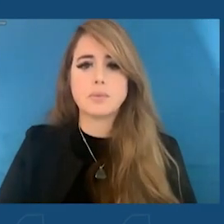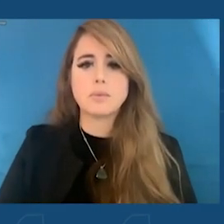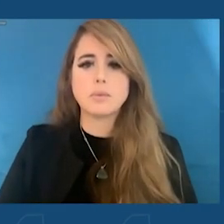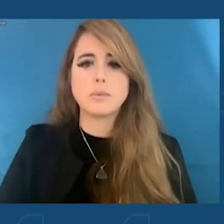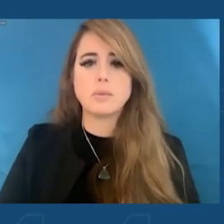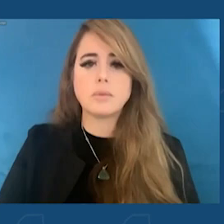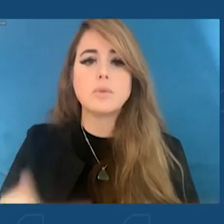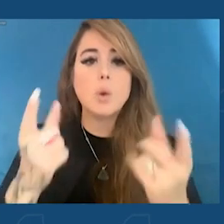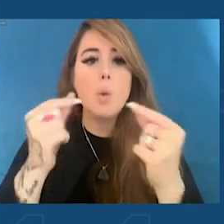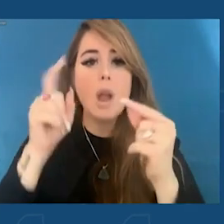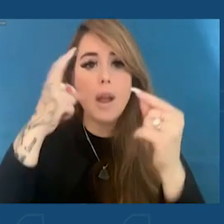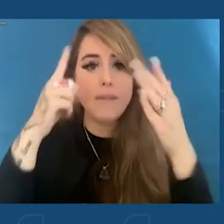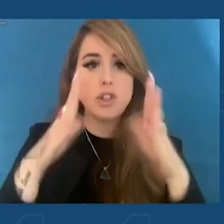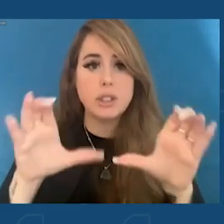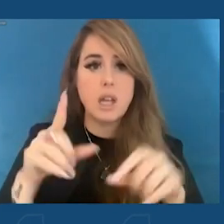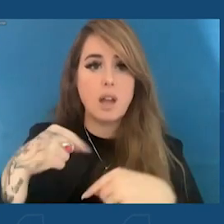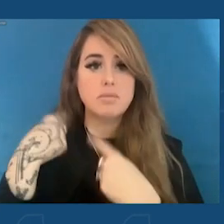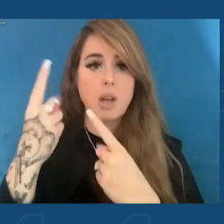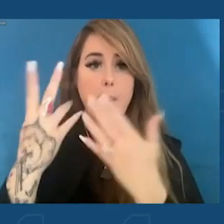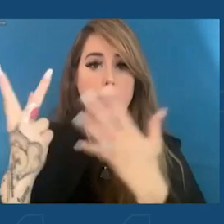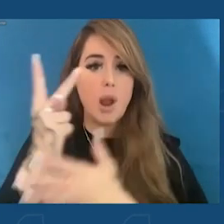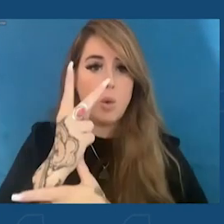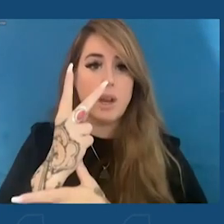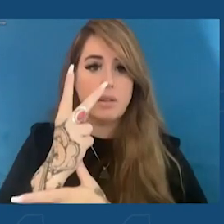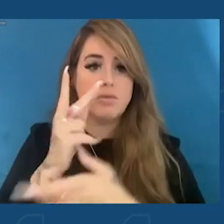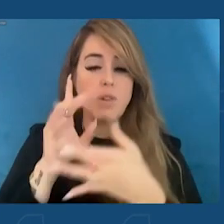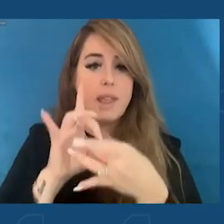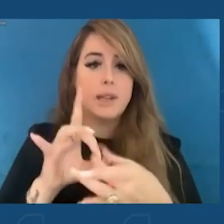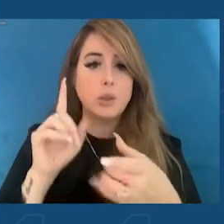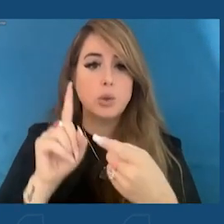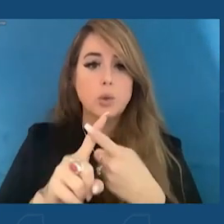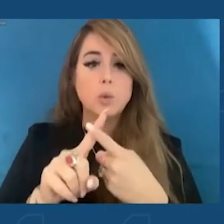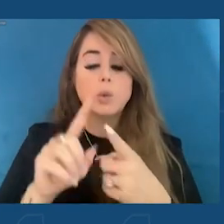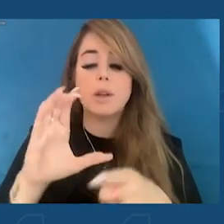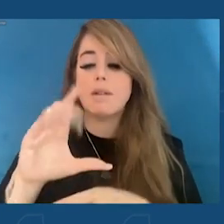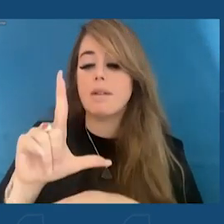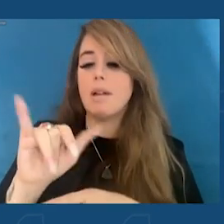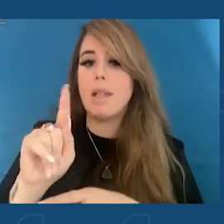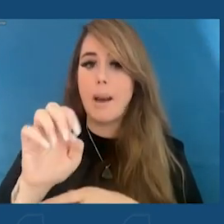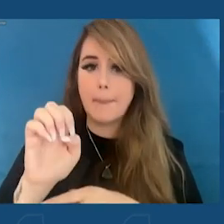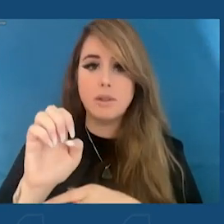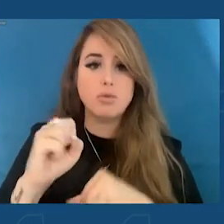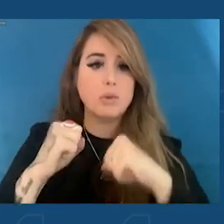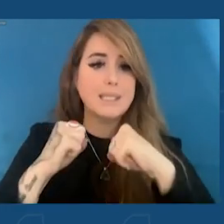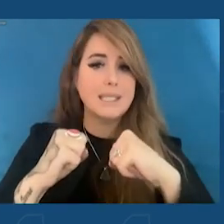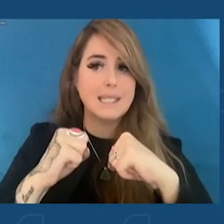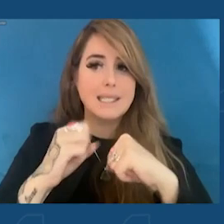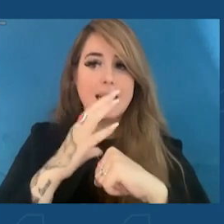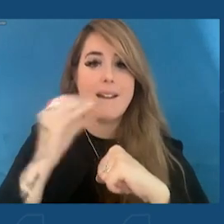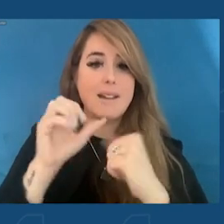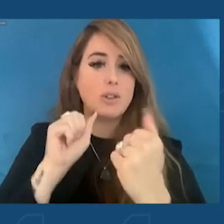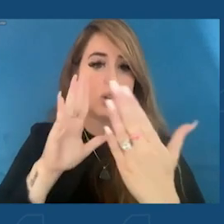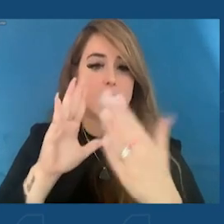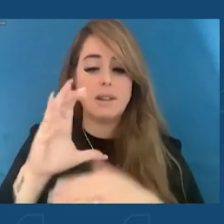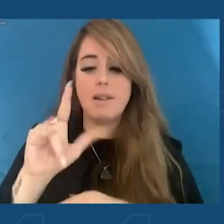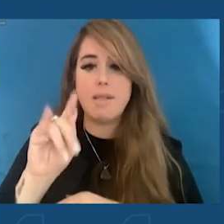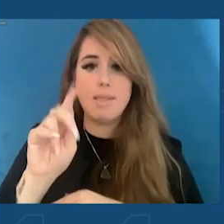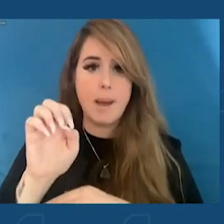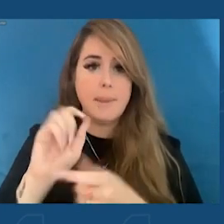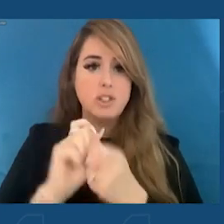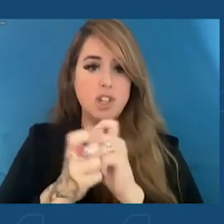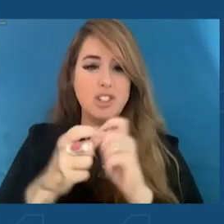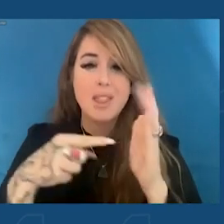has done, her priority in terms of climate resiliency and addressing climate change. This